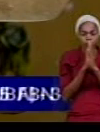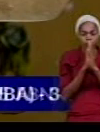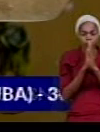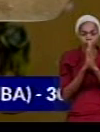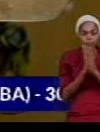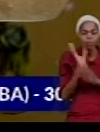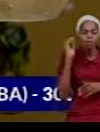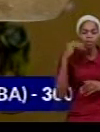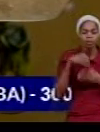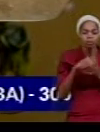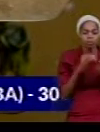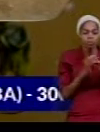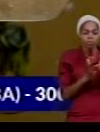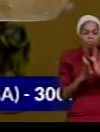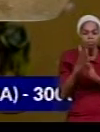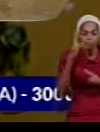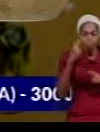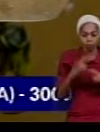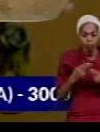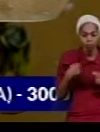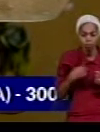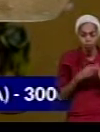In Jesus' name we pray.